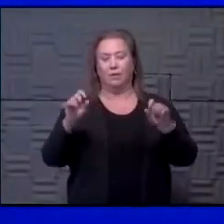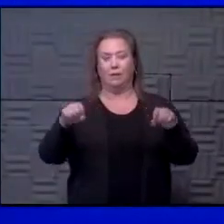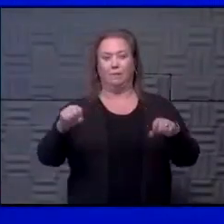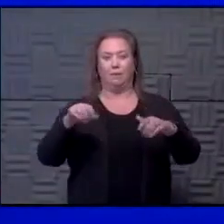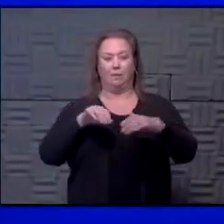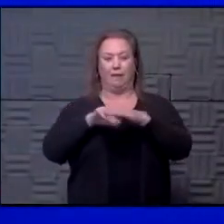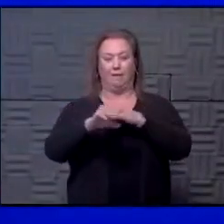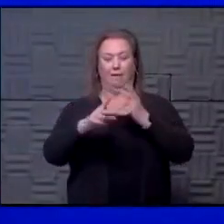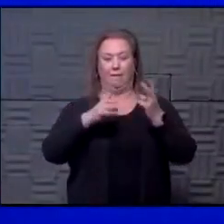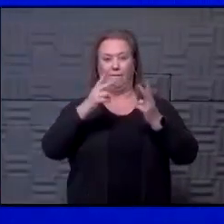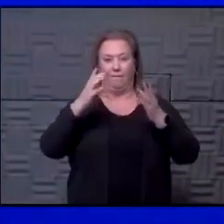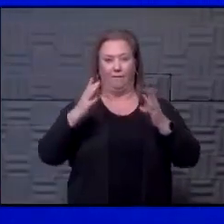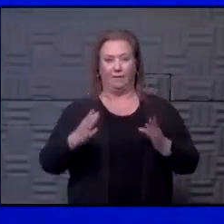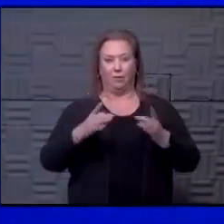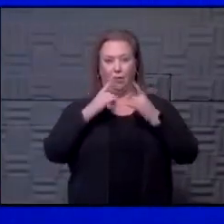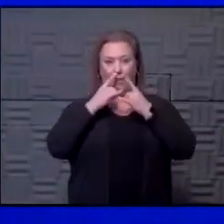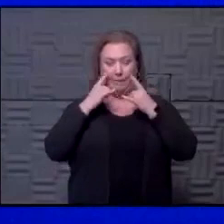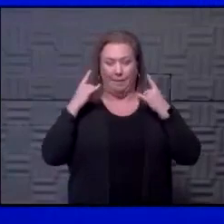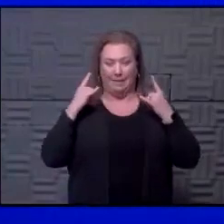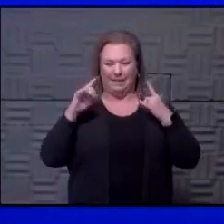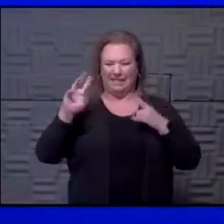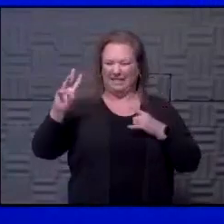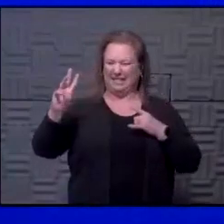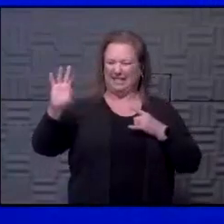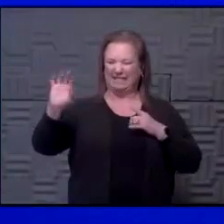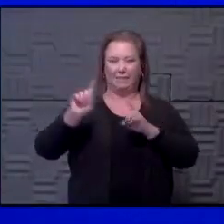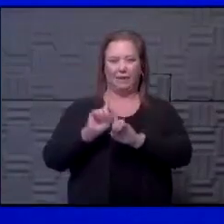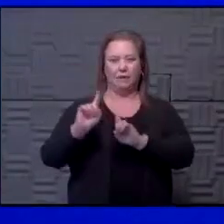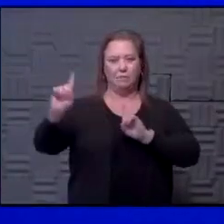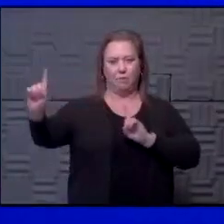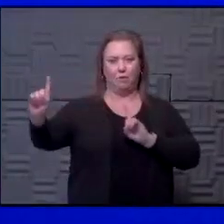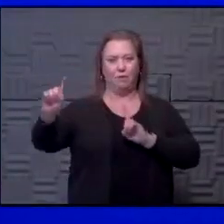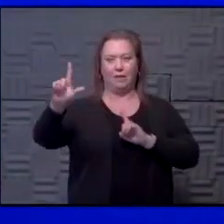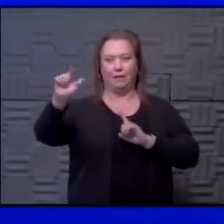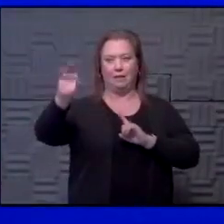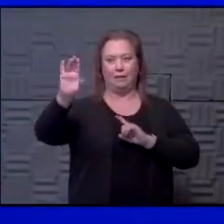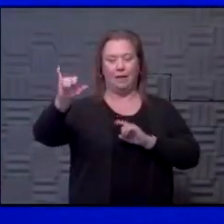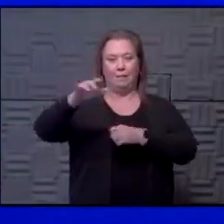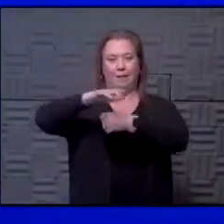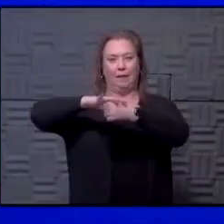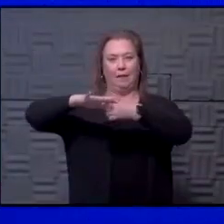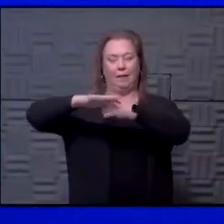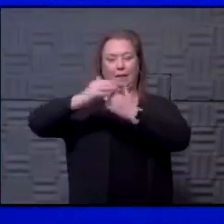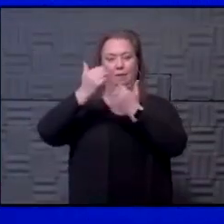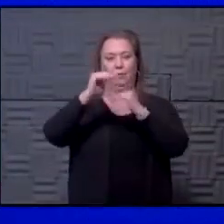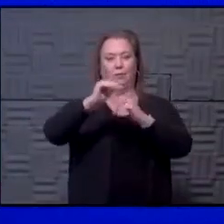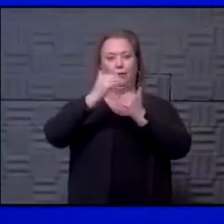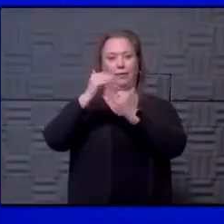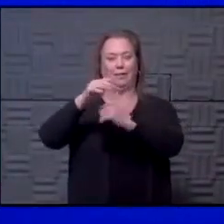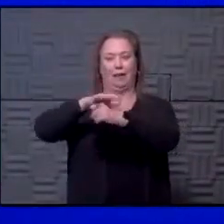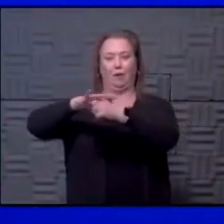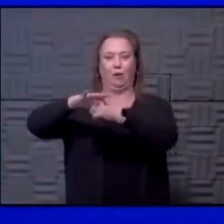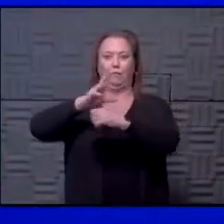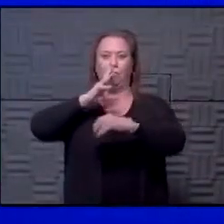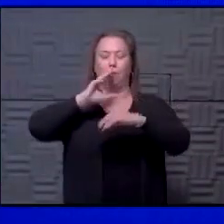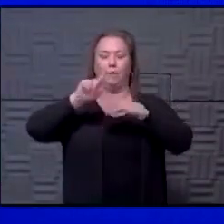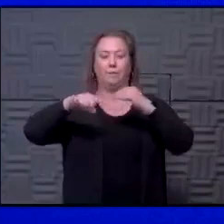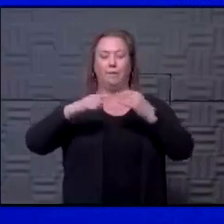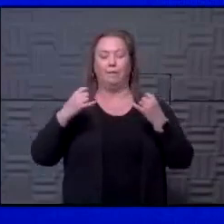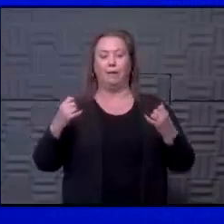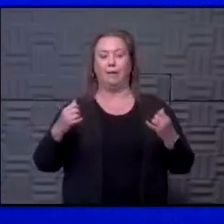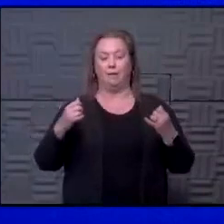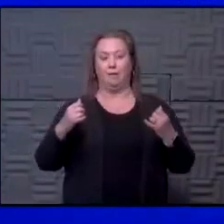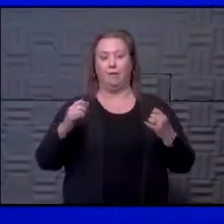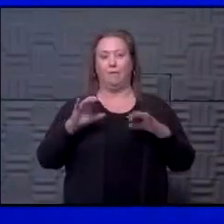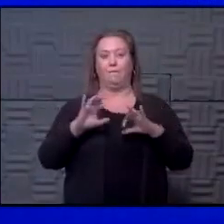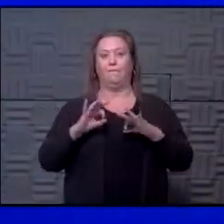come in and have a visitor with masks 6 feet apart in a lobby in a kind of restricted setting, but they're talking about letting